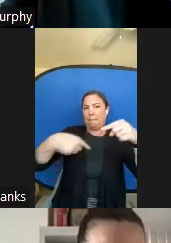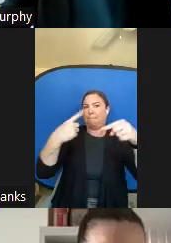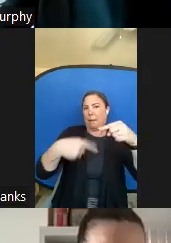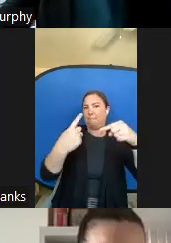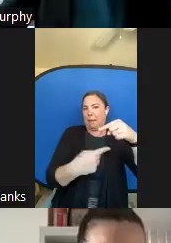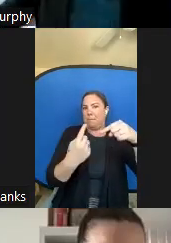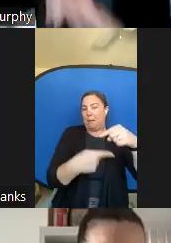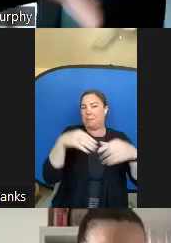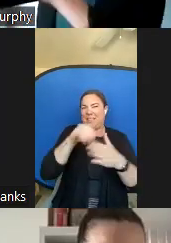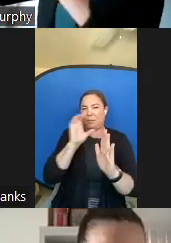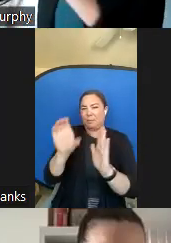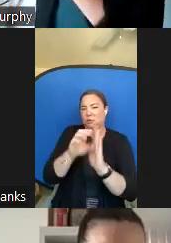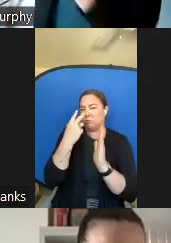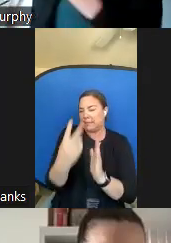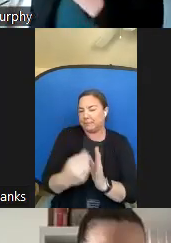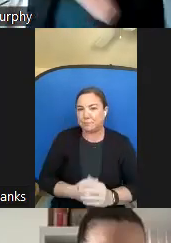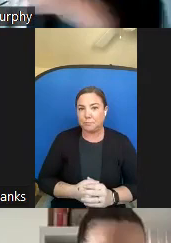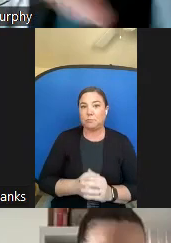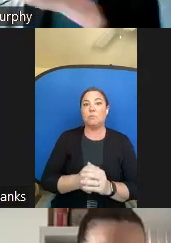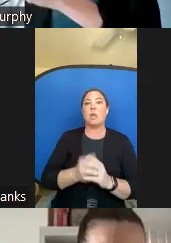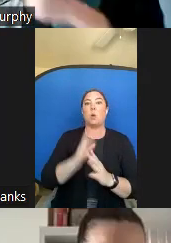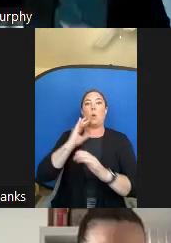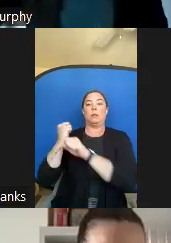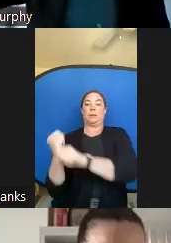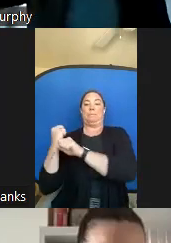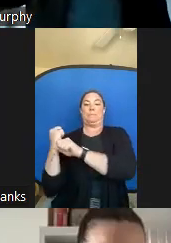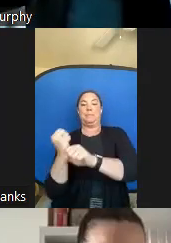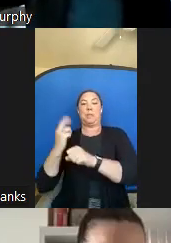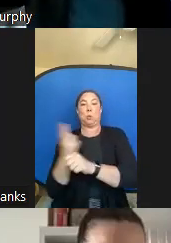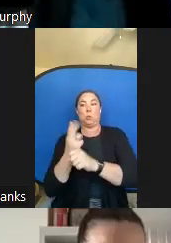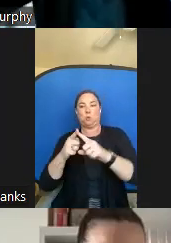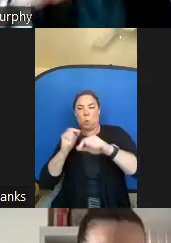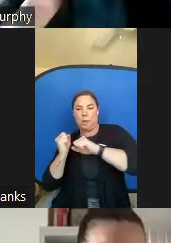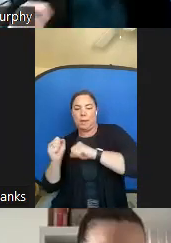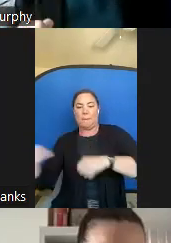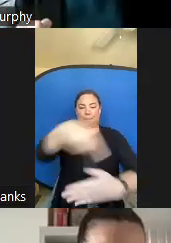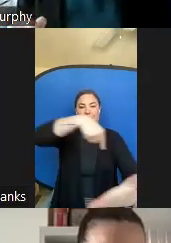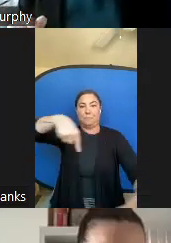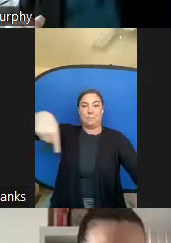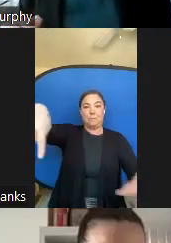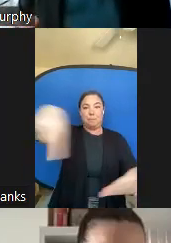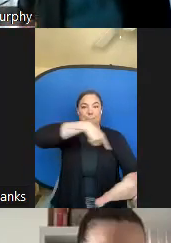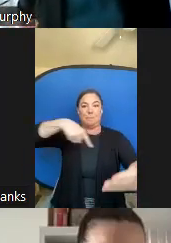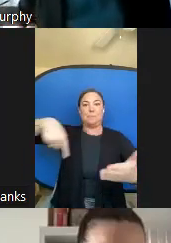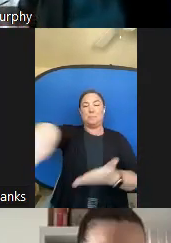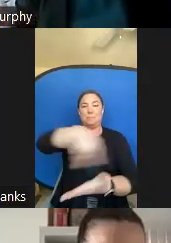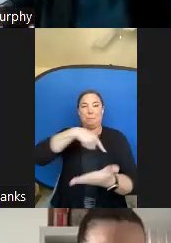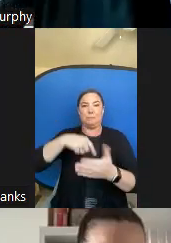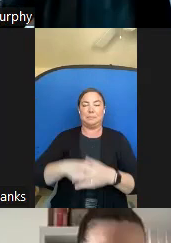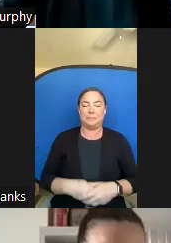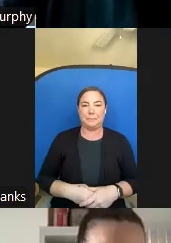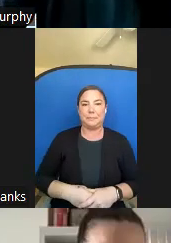here is the rod, and it's essentially used to spin around the wheel, and it latches onto a notch on the top of the wheel